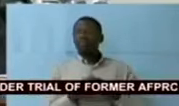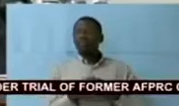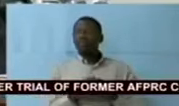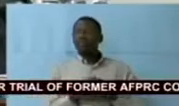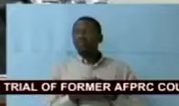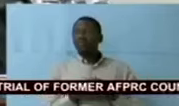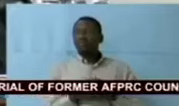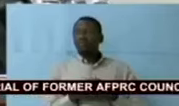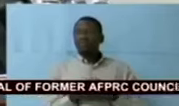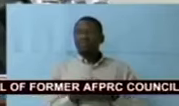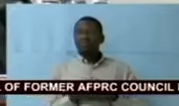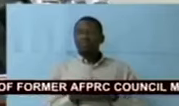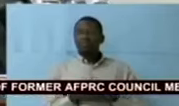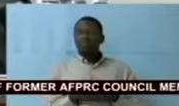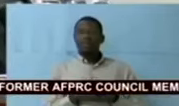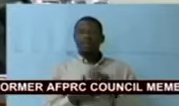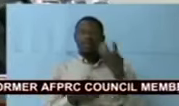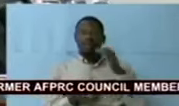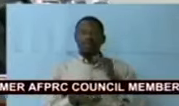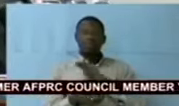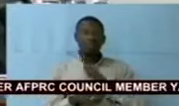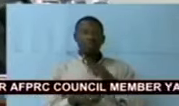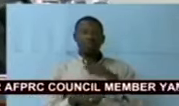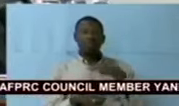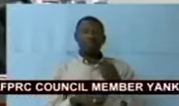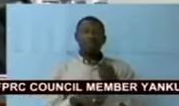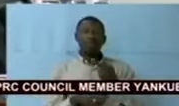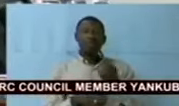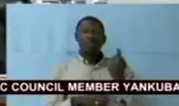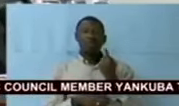le ngafaje. If not for only